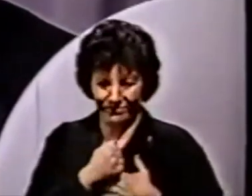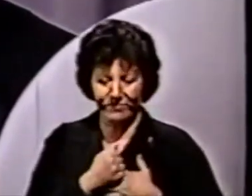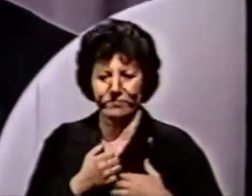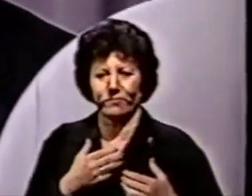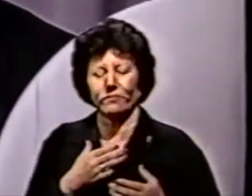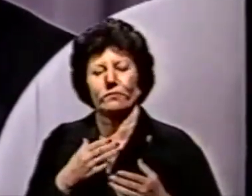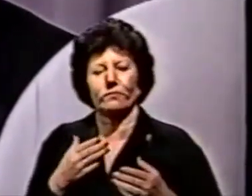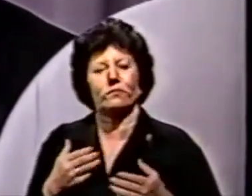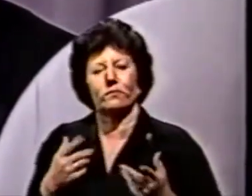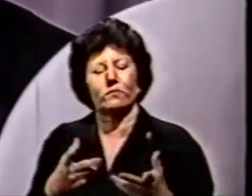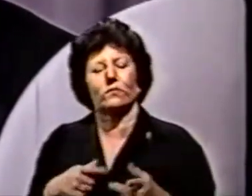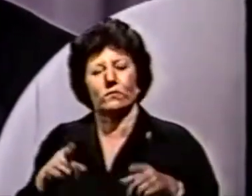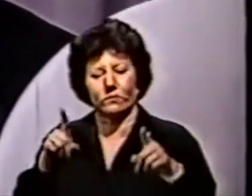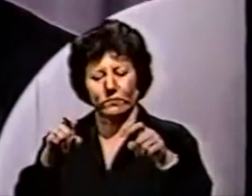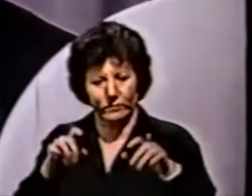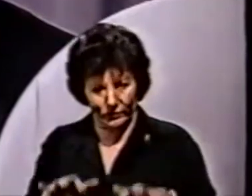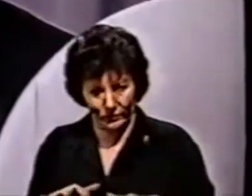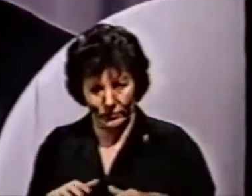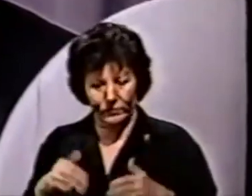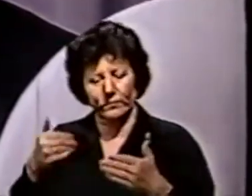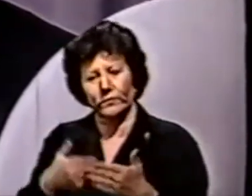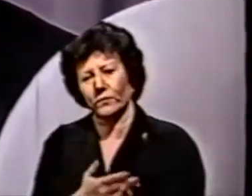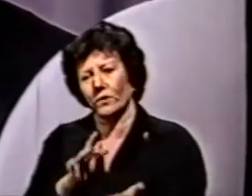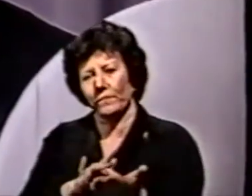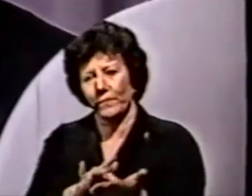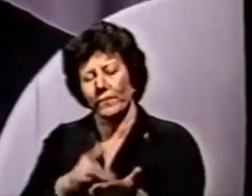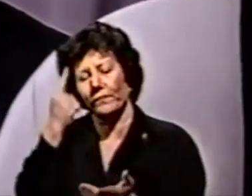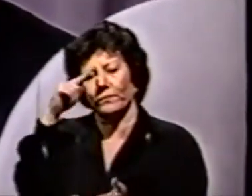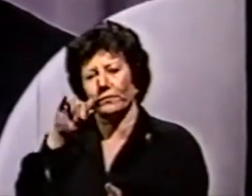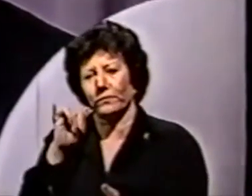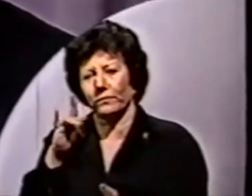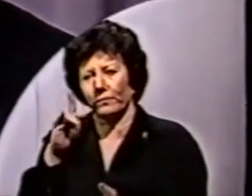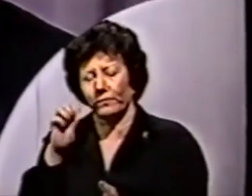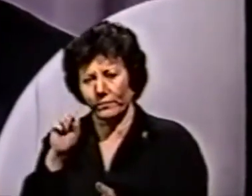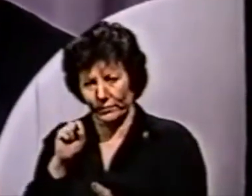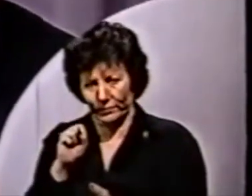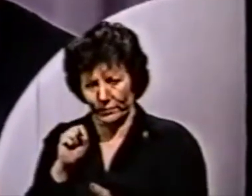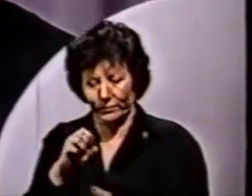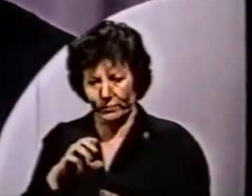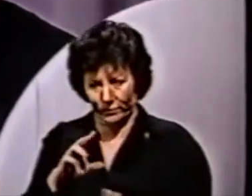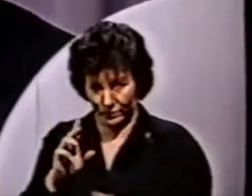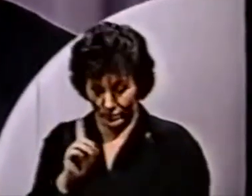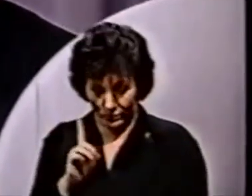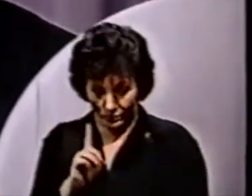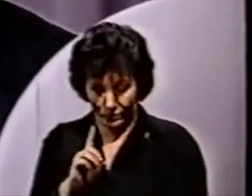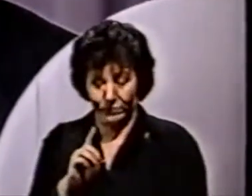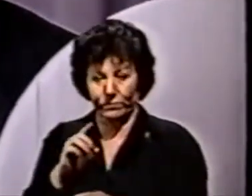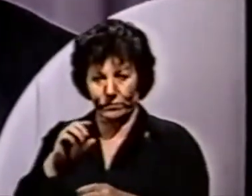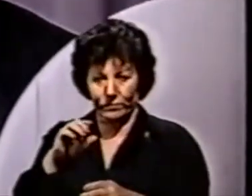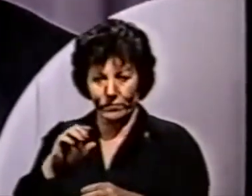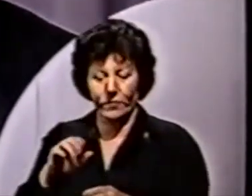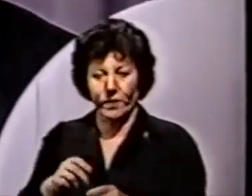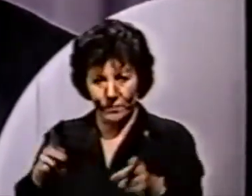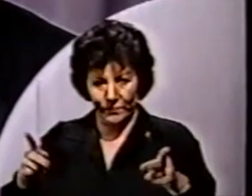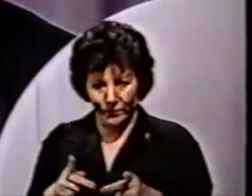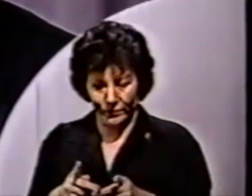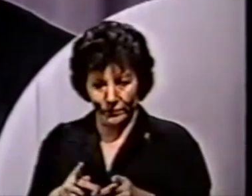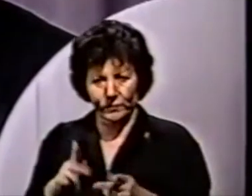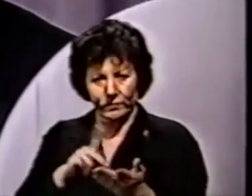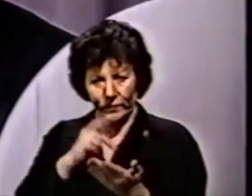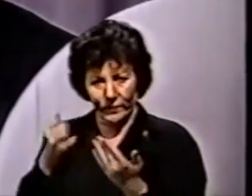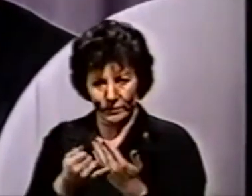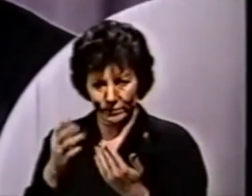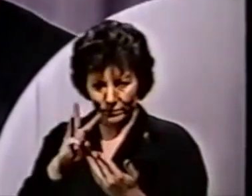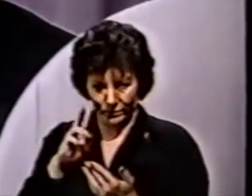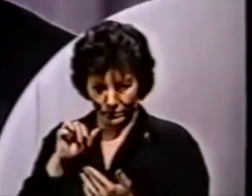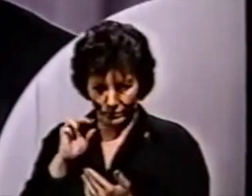vaccine to prevent HIV infection. Mm-hmm. The Denver site is called Project WIN, and it has a